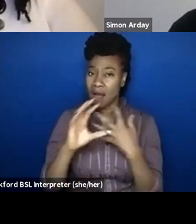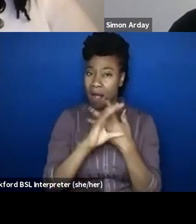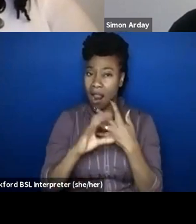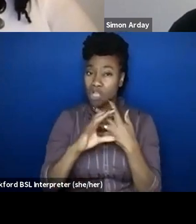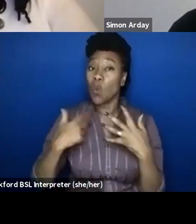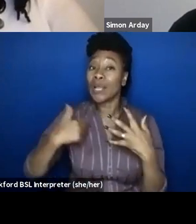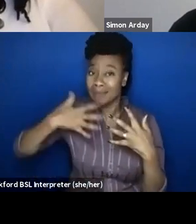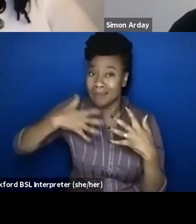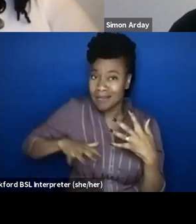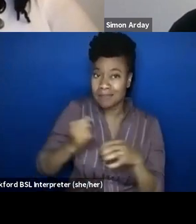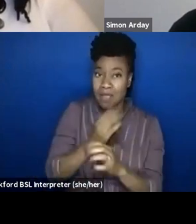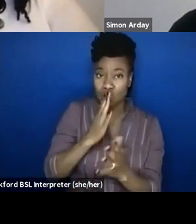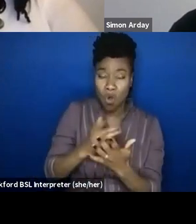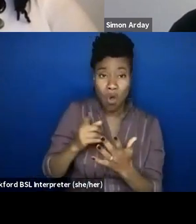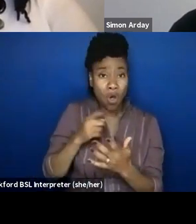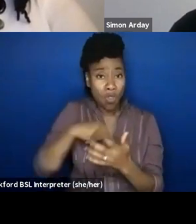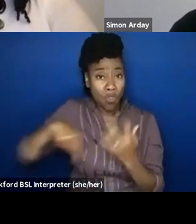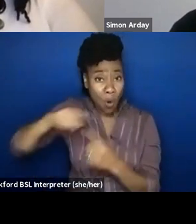and they need to be